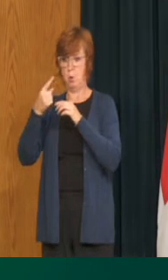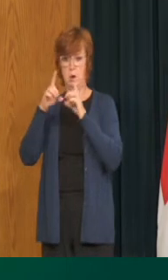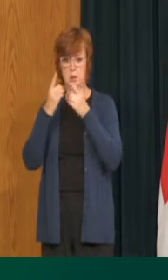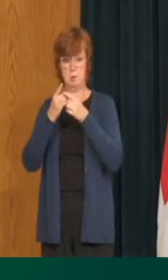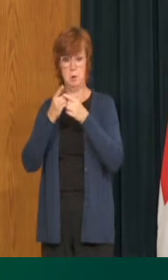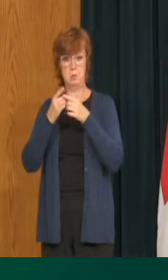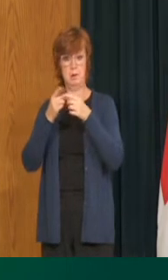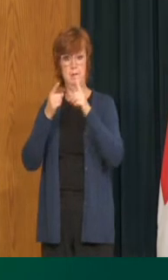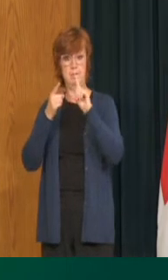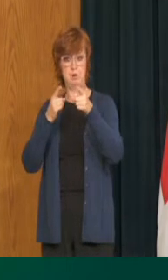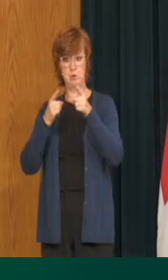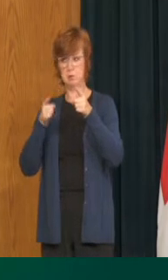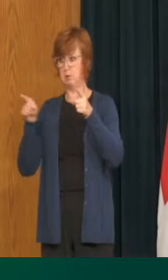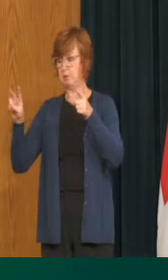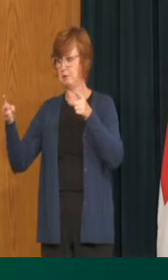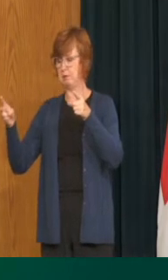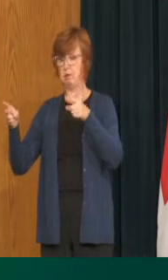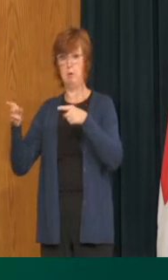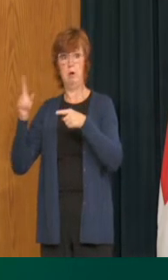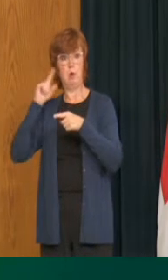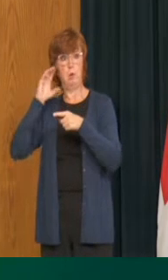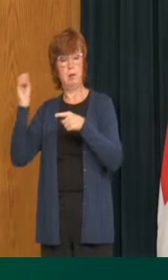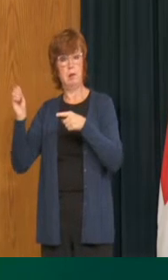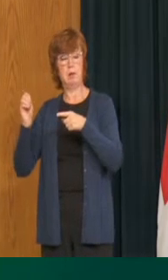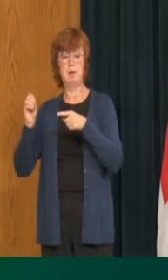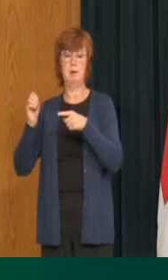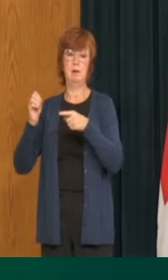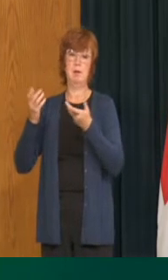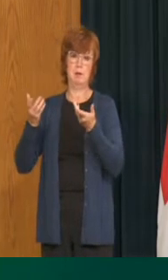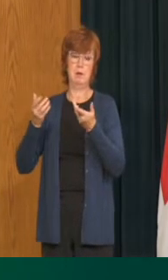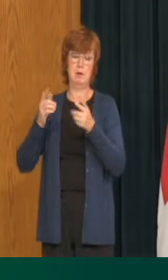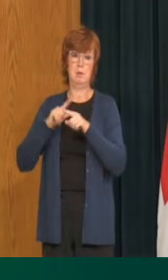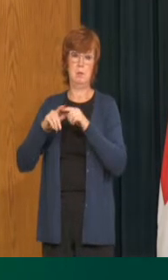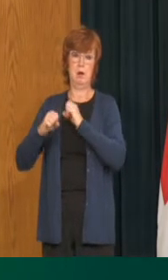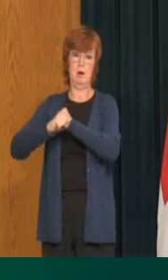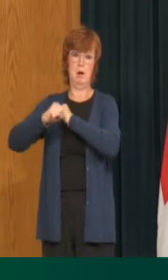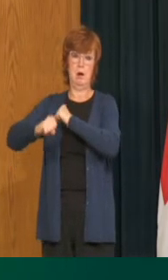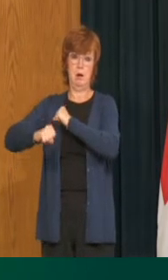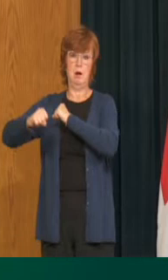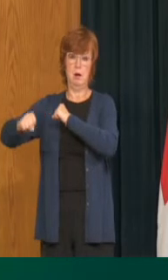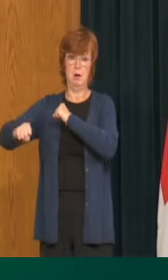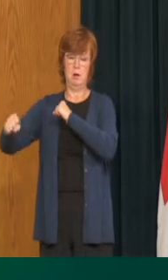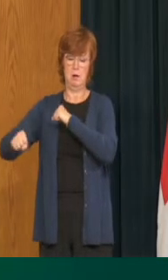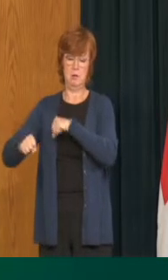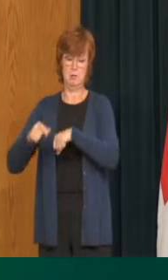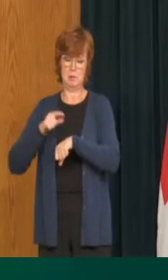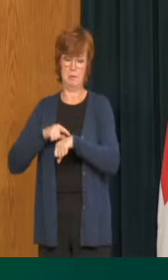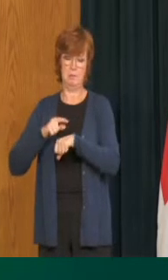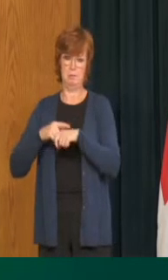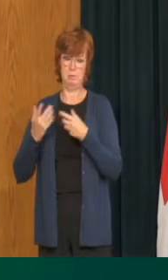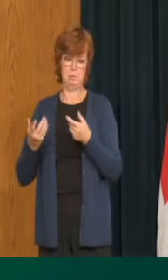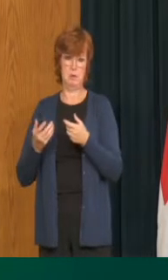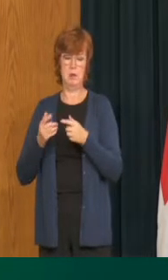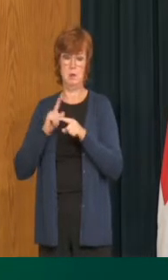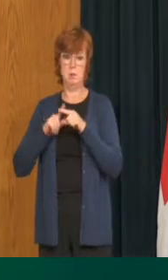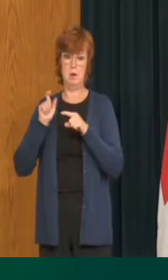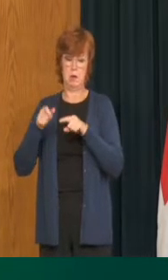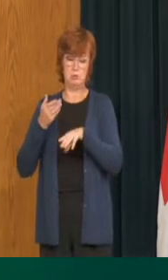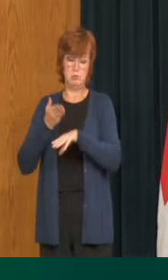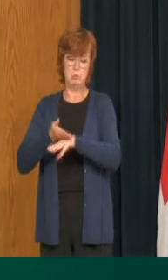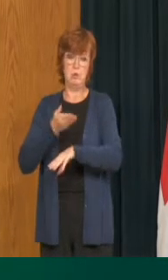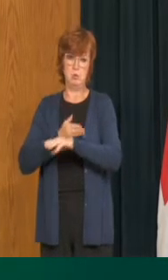obviously we need to continuously improve those communications, but certainly this is an area where for the last several